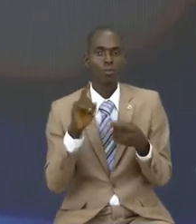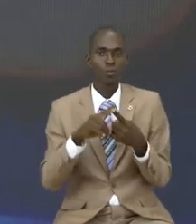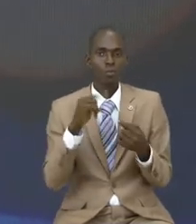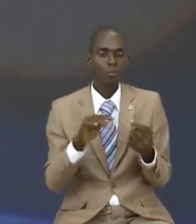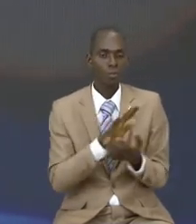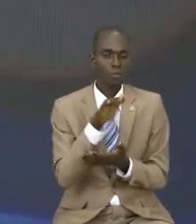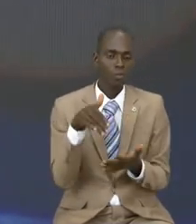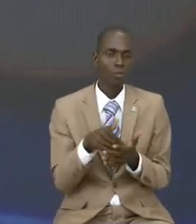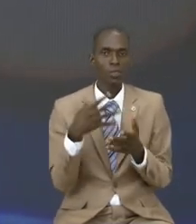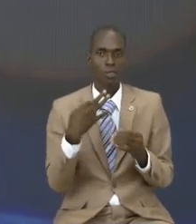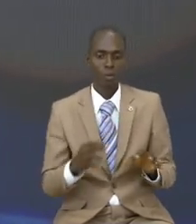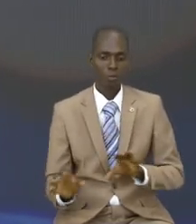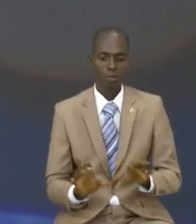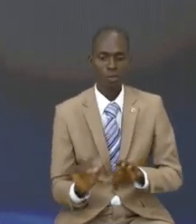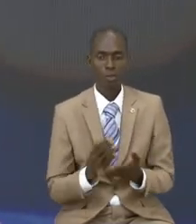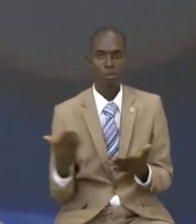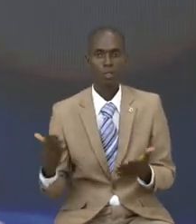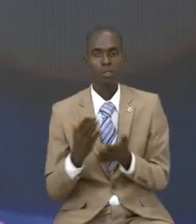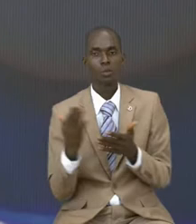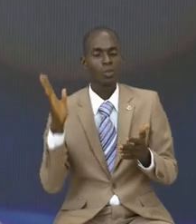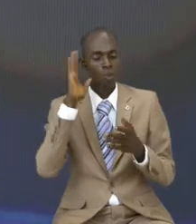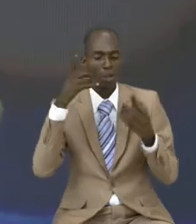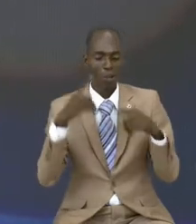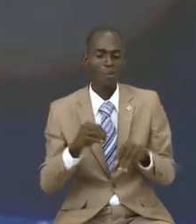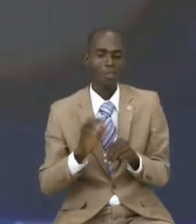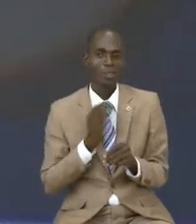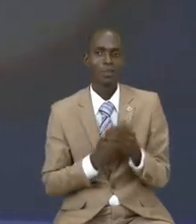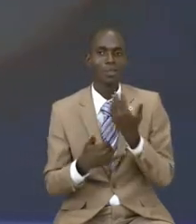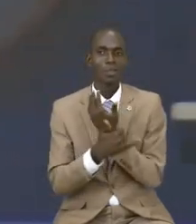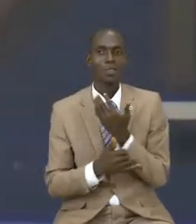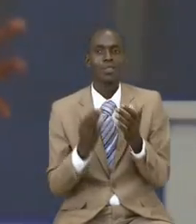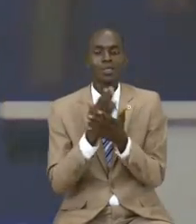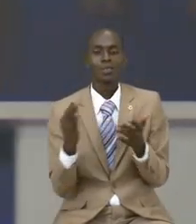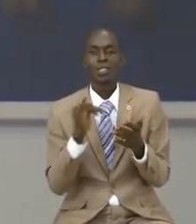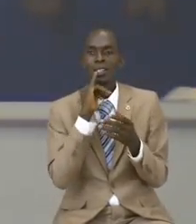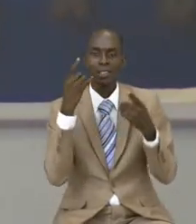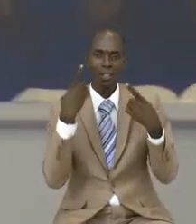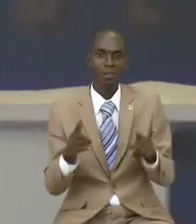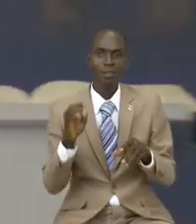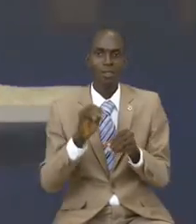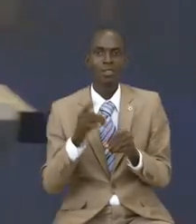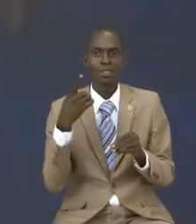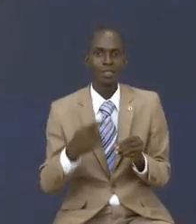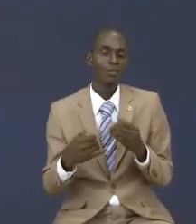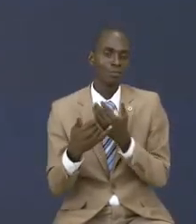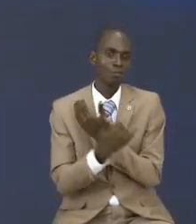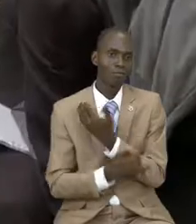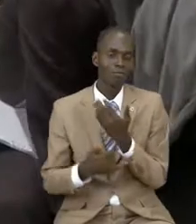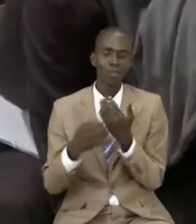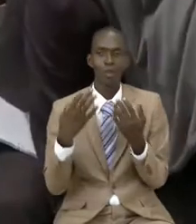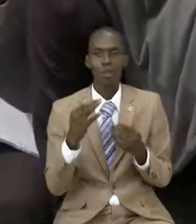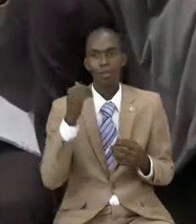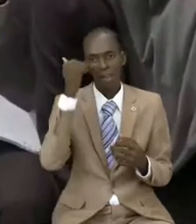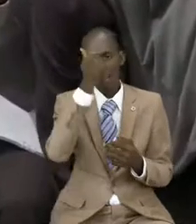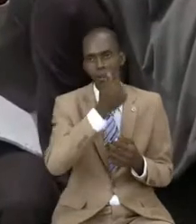action. Something is happening in our country. Something is happening in the continent of Africa. And